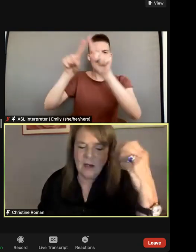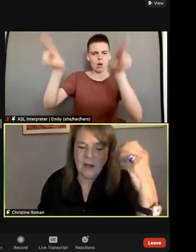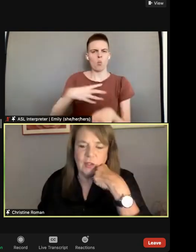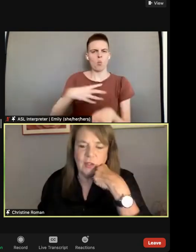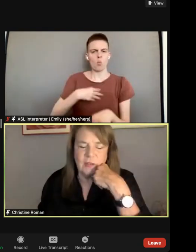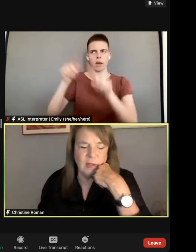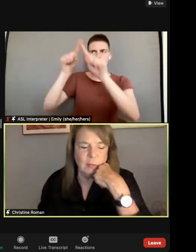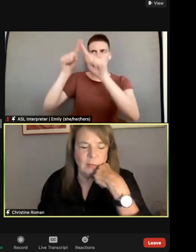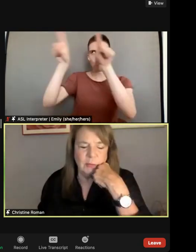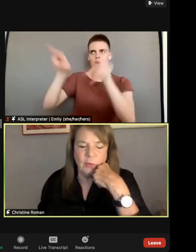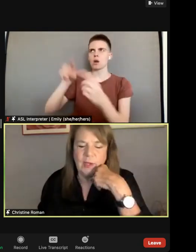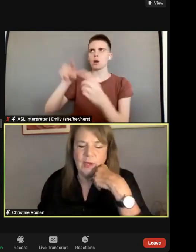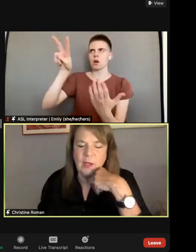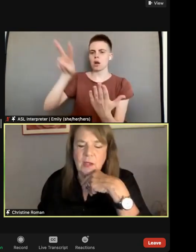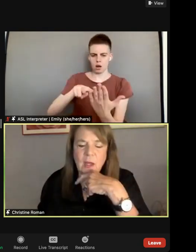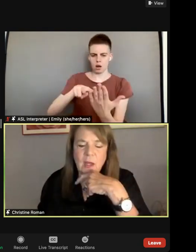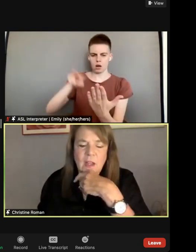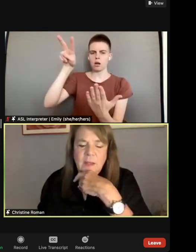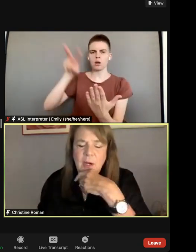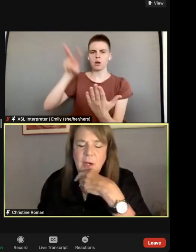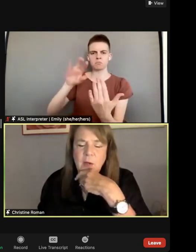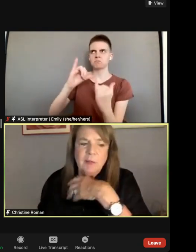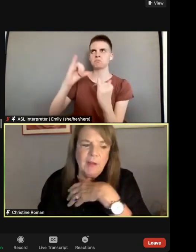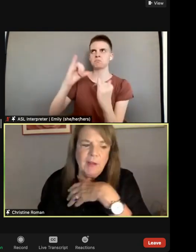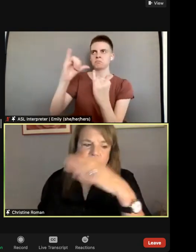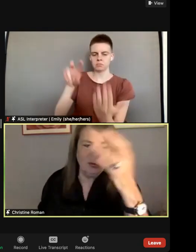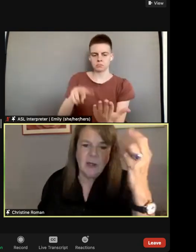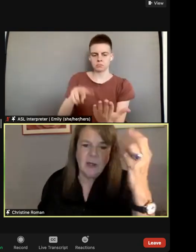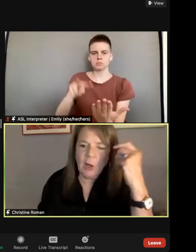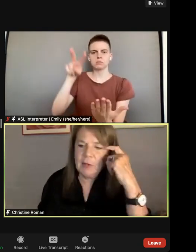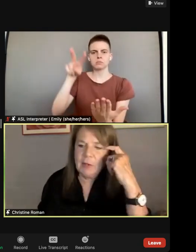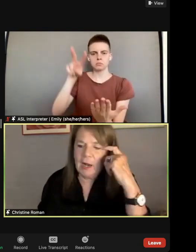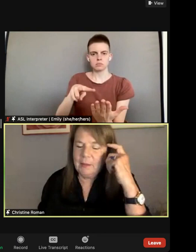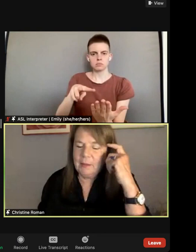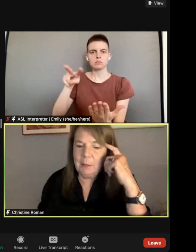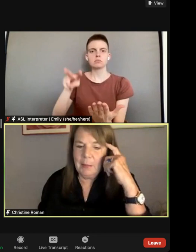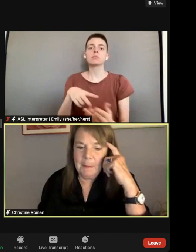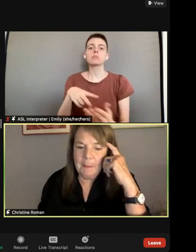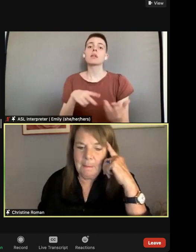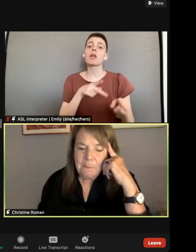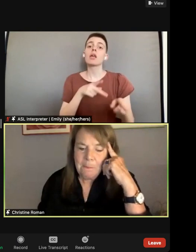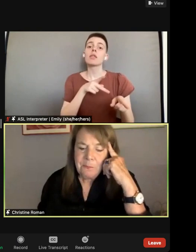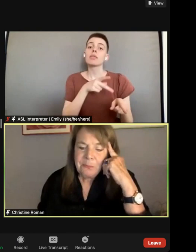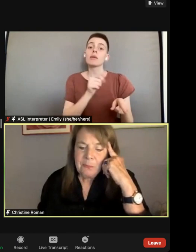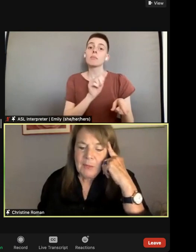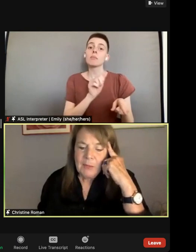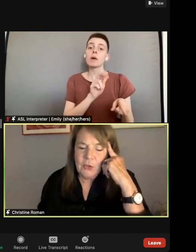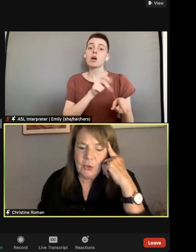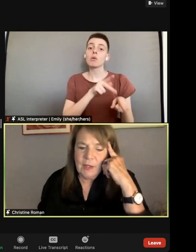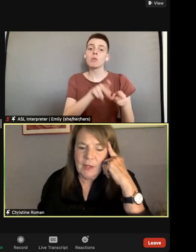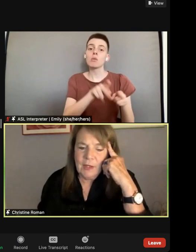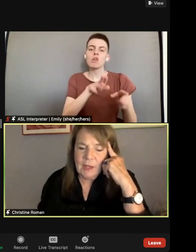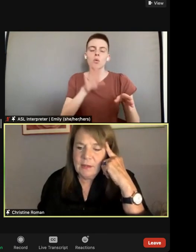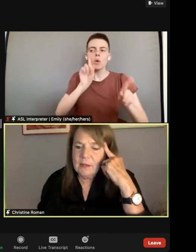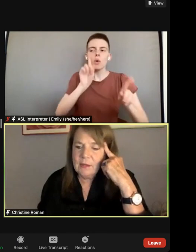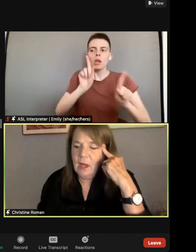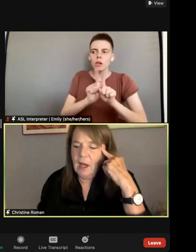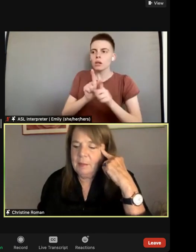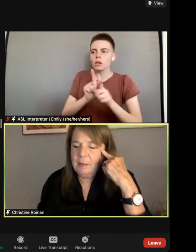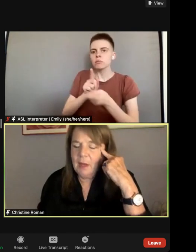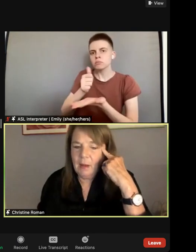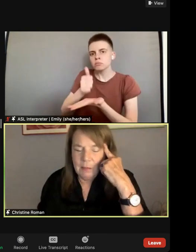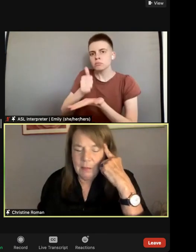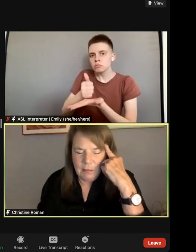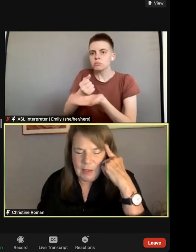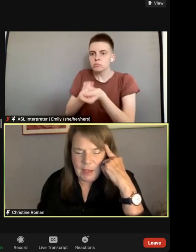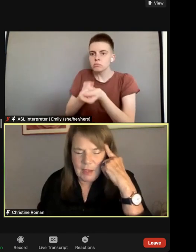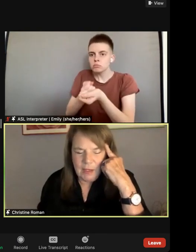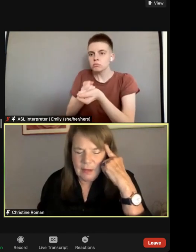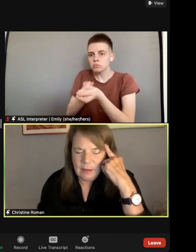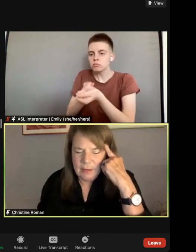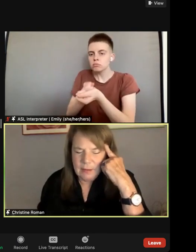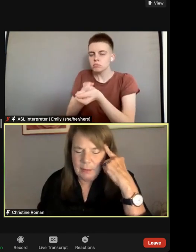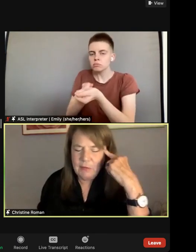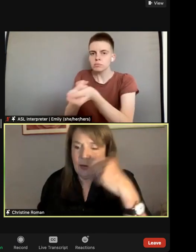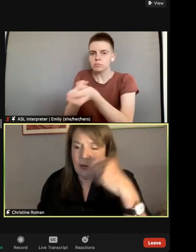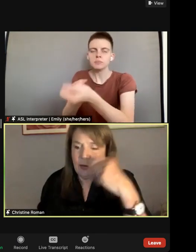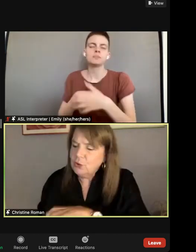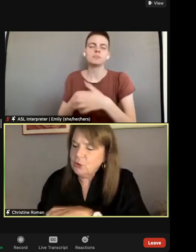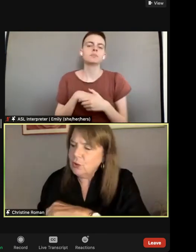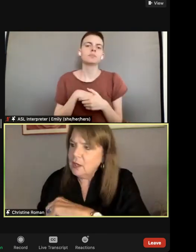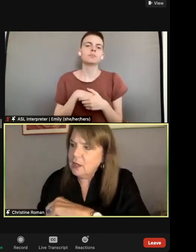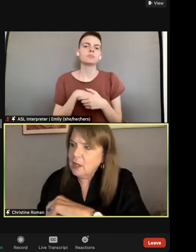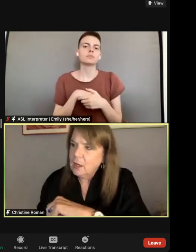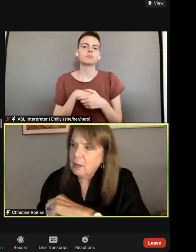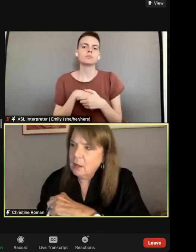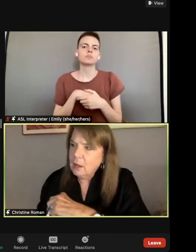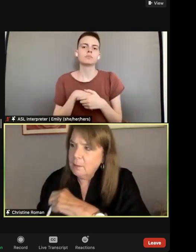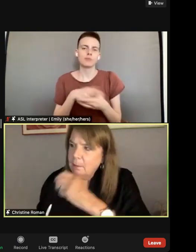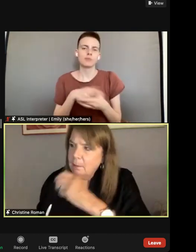nice connection to see what was going on. The paraprofessional would help guide him a bit. And during this time, some of you know